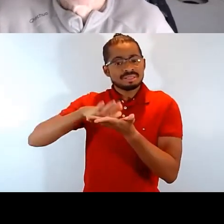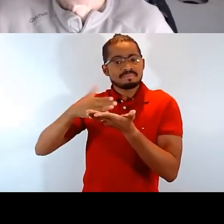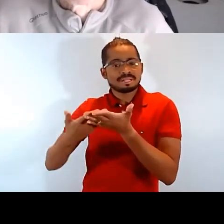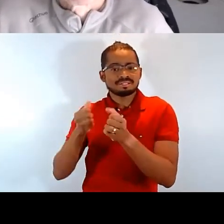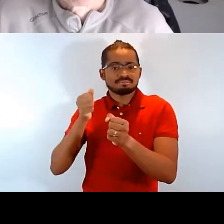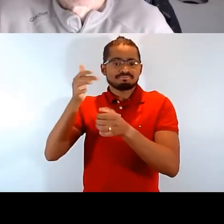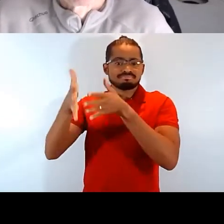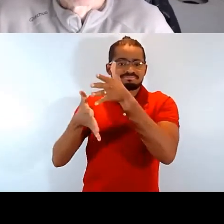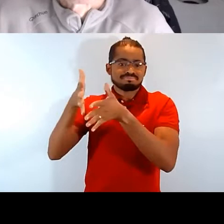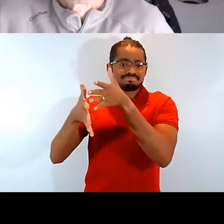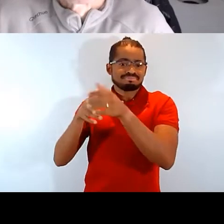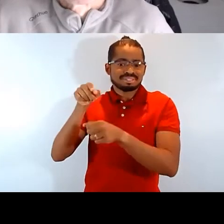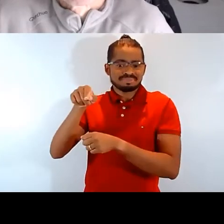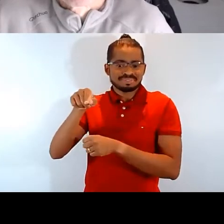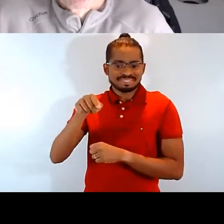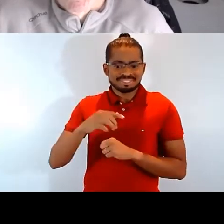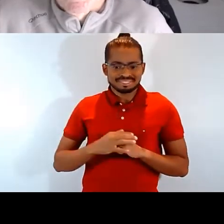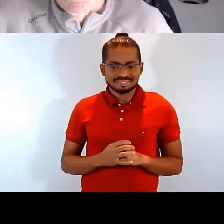please.